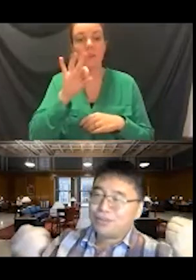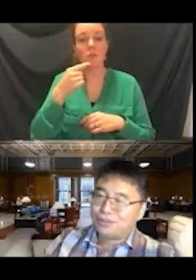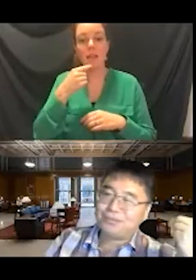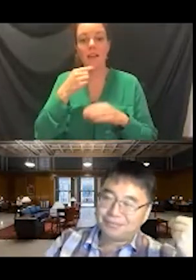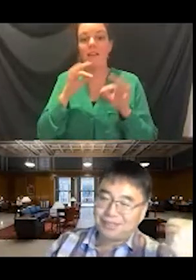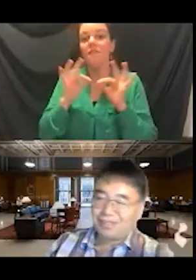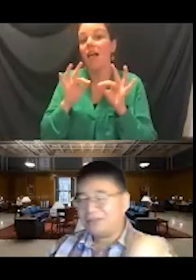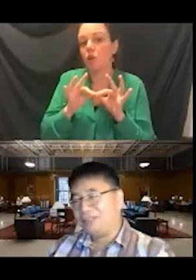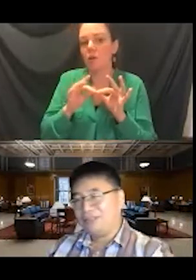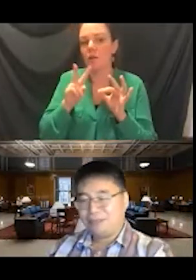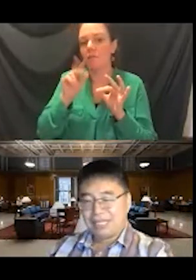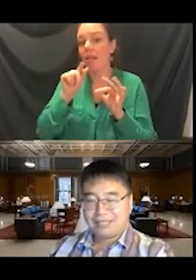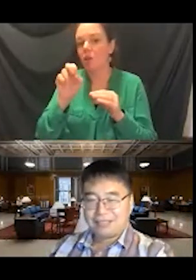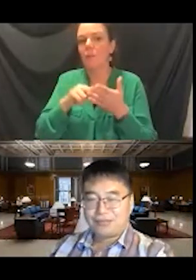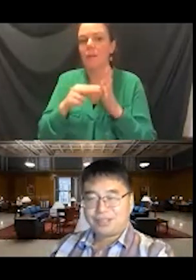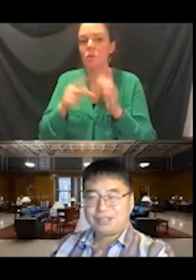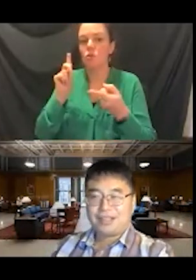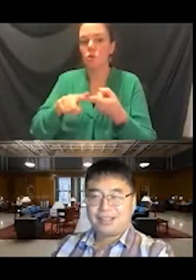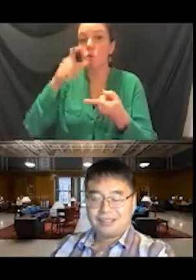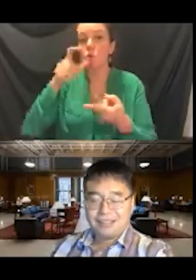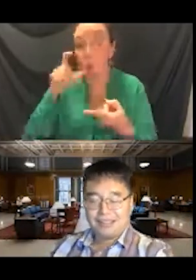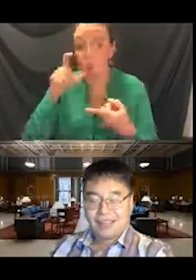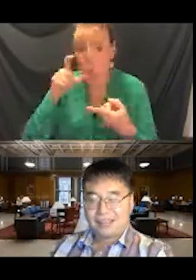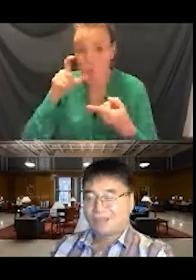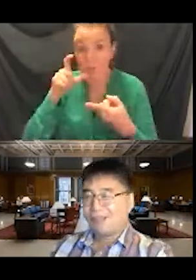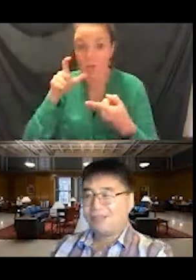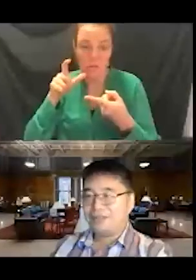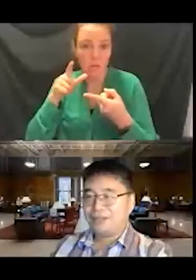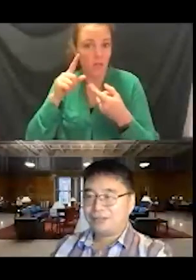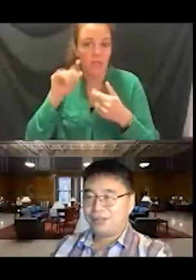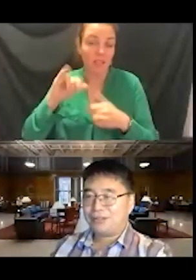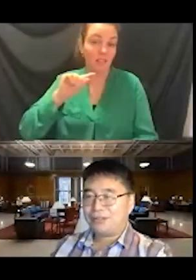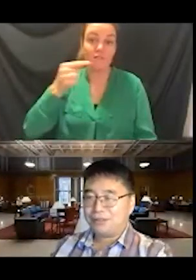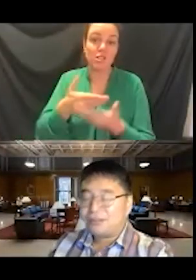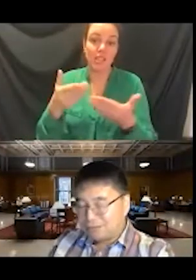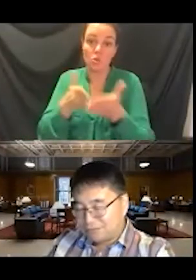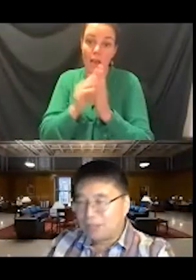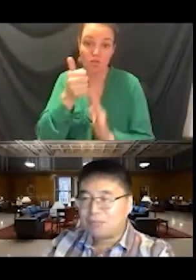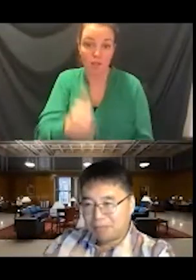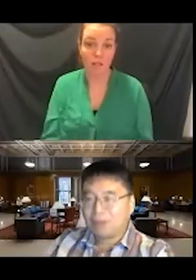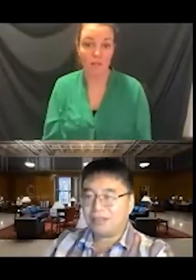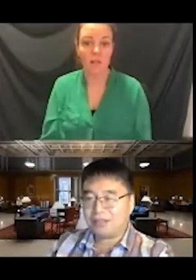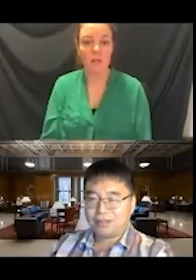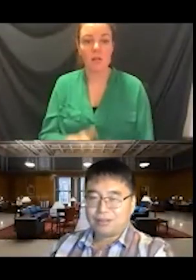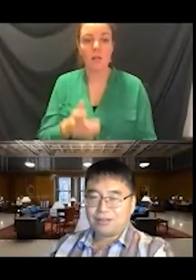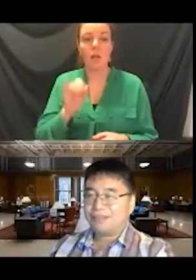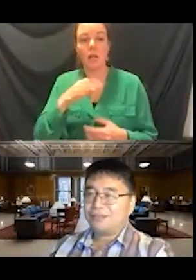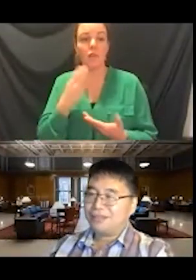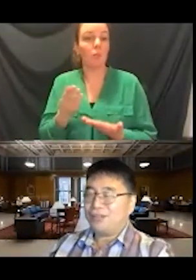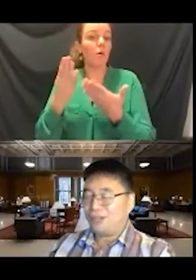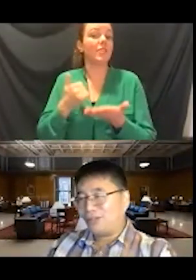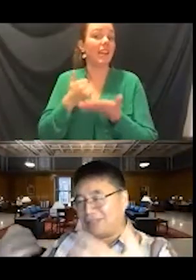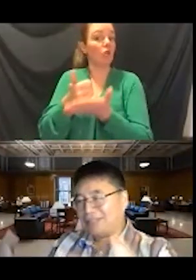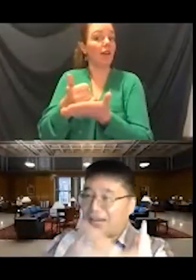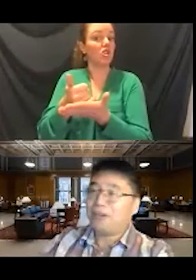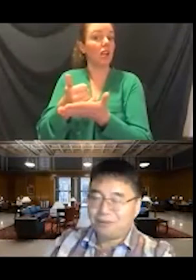value to whom, right? So that's the first thing you got to ask yourself when you're trying to propose an intervention that